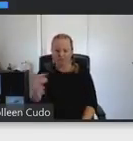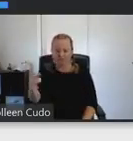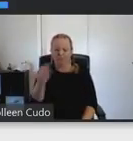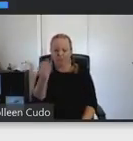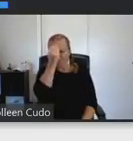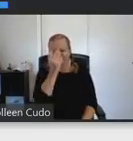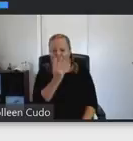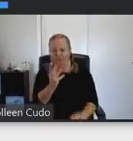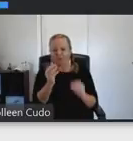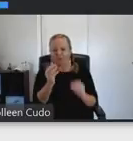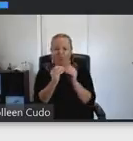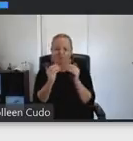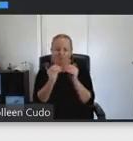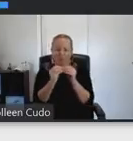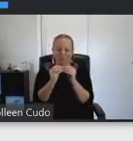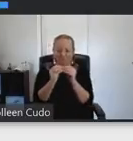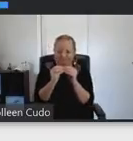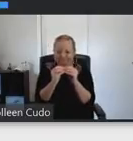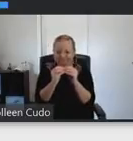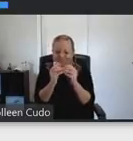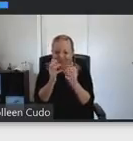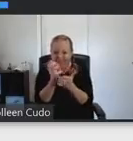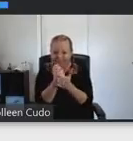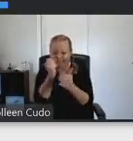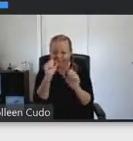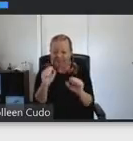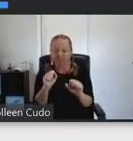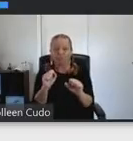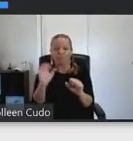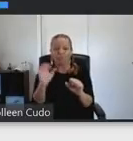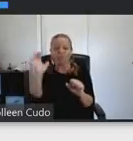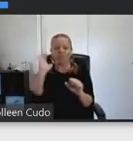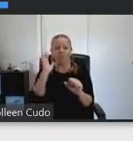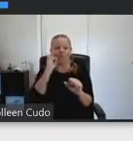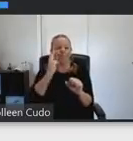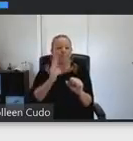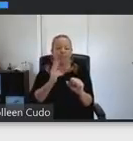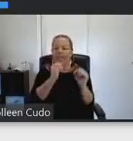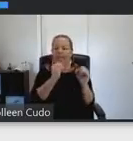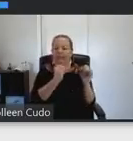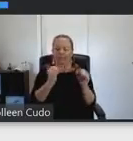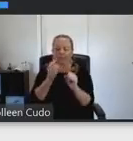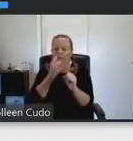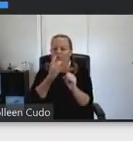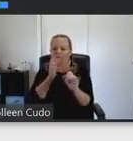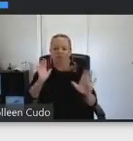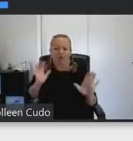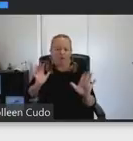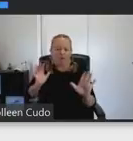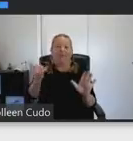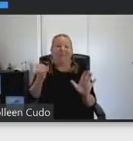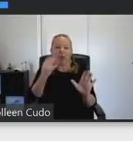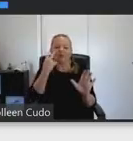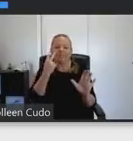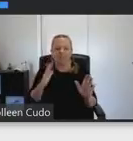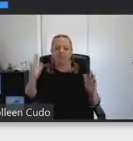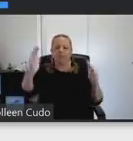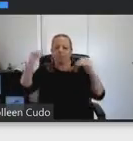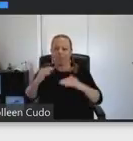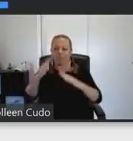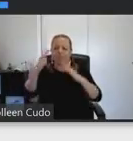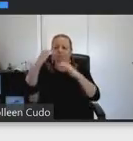more accessible to you. So previously, all you were able to see are these individual lights. Now you actually are able to look